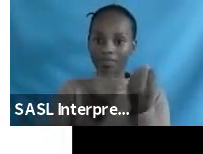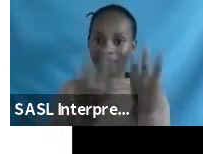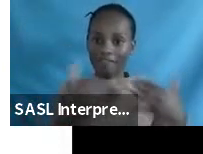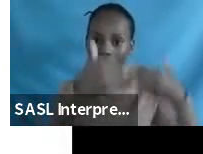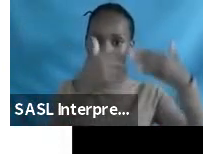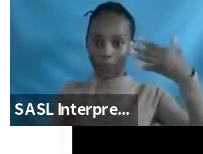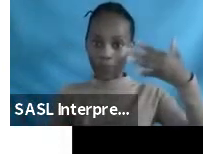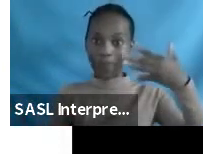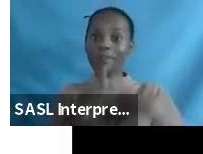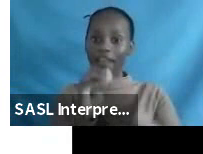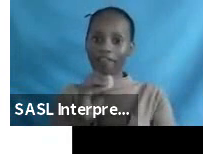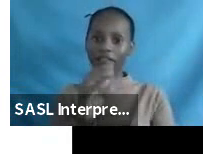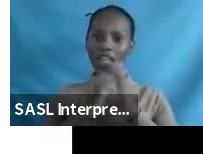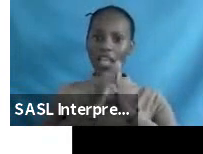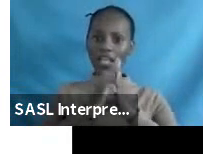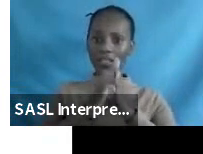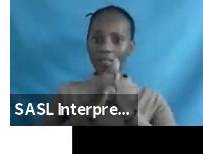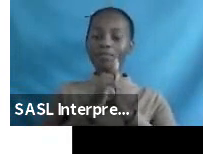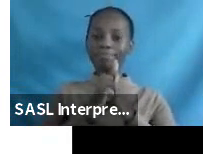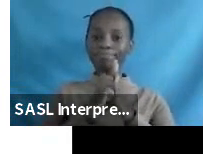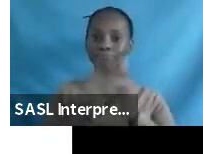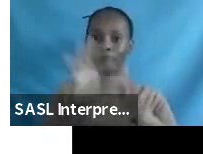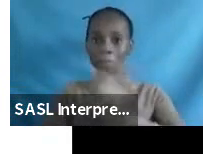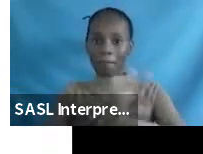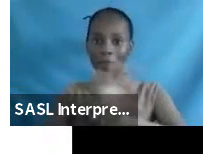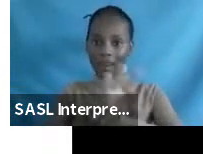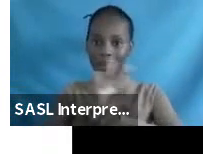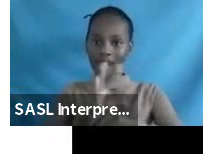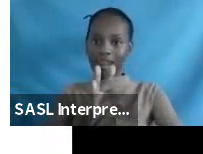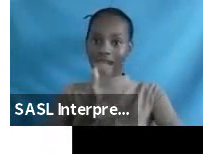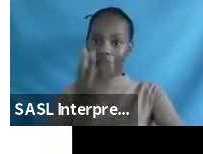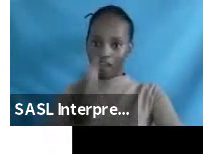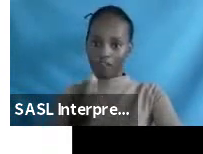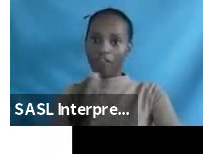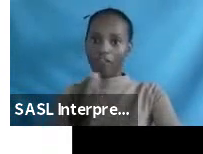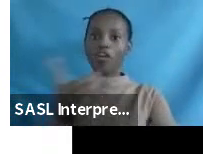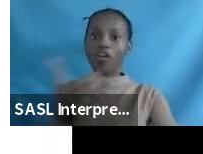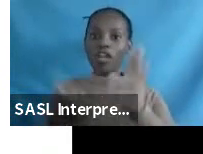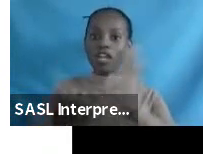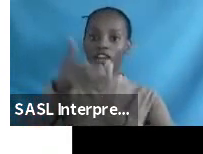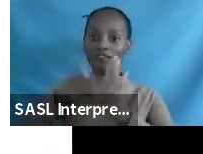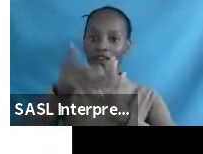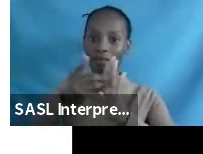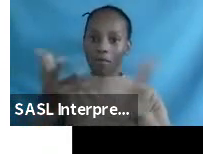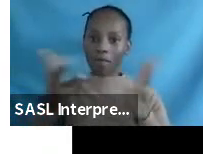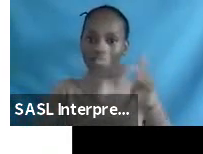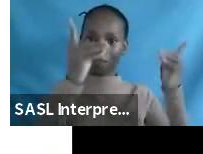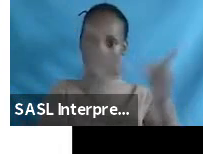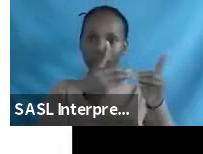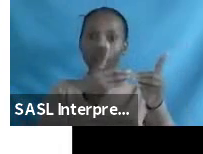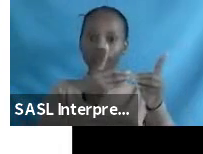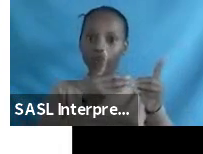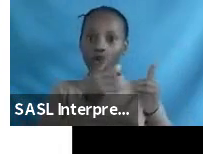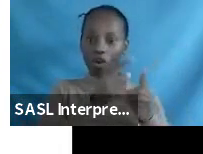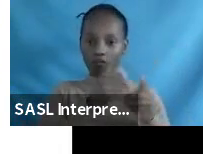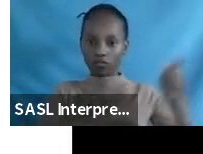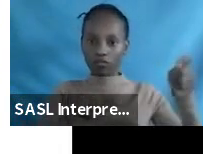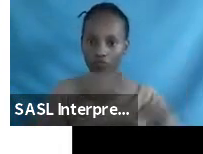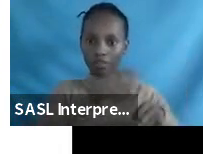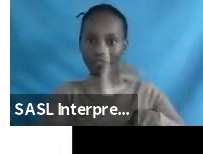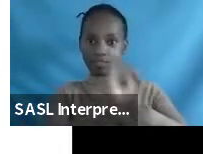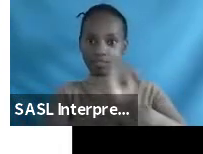master plans that are developed through the Department of Trade and Industry in partnership with labor and the whole of